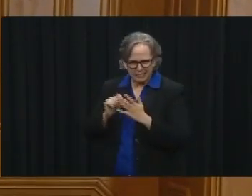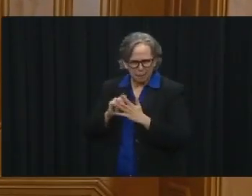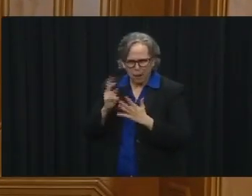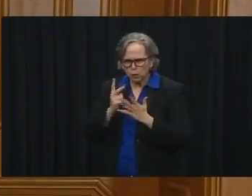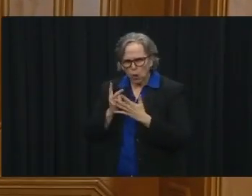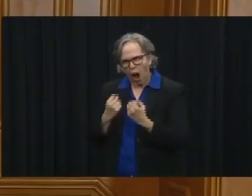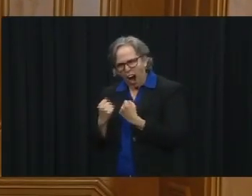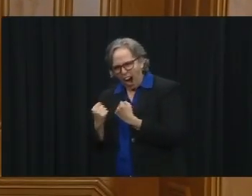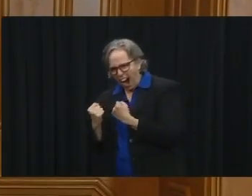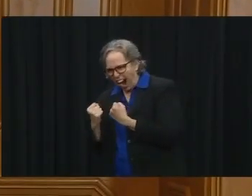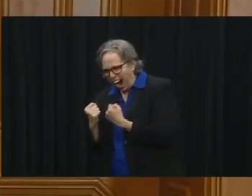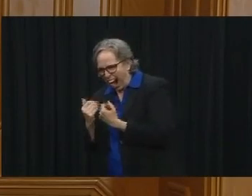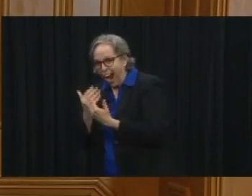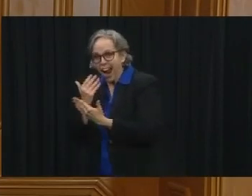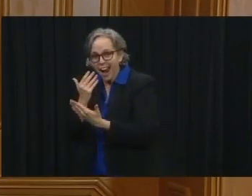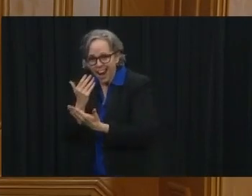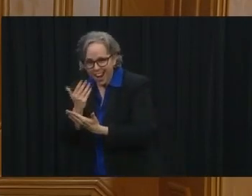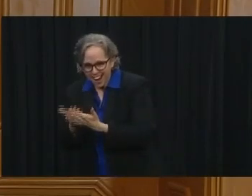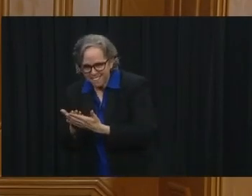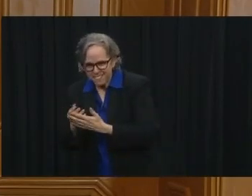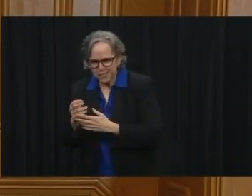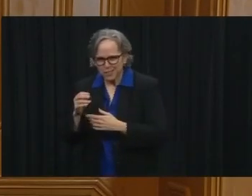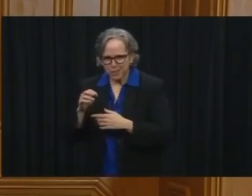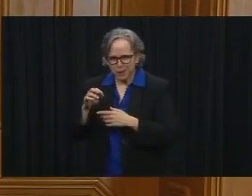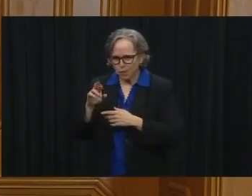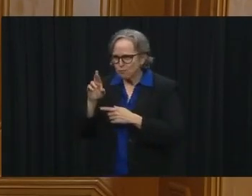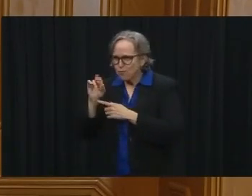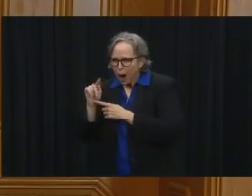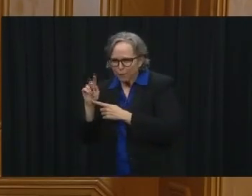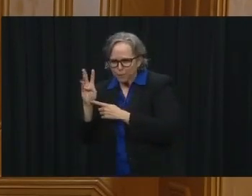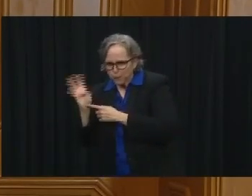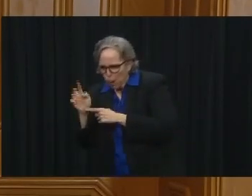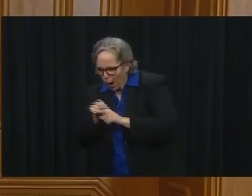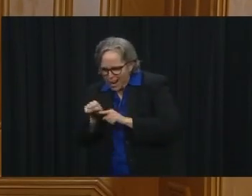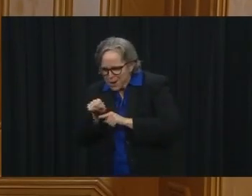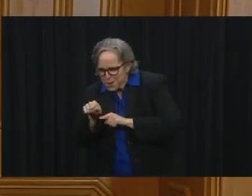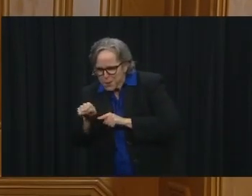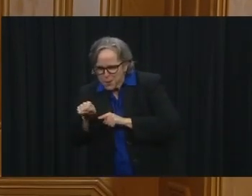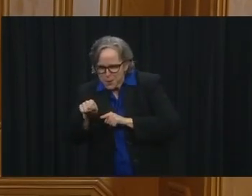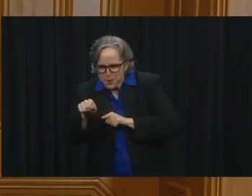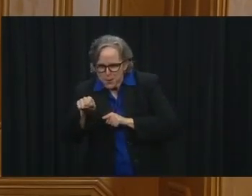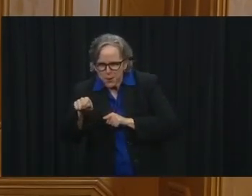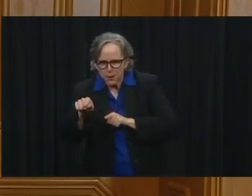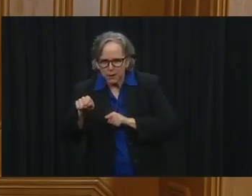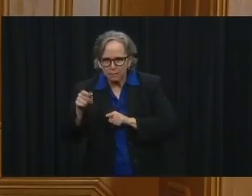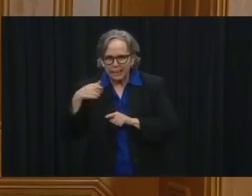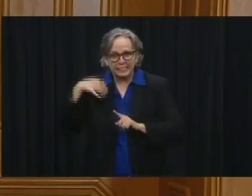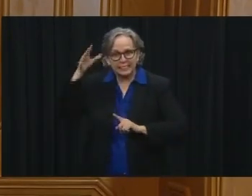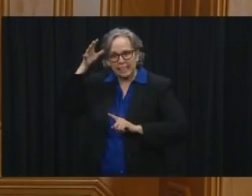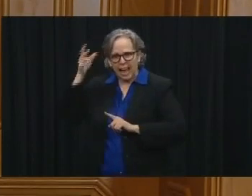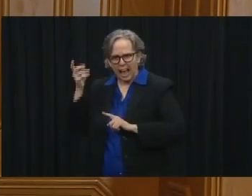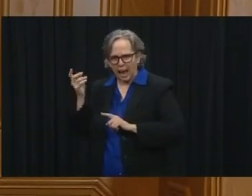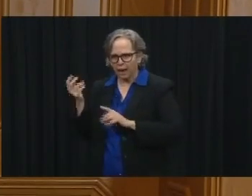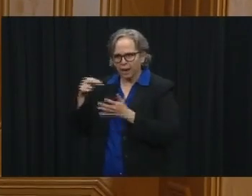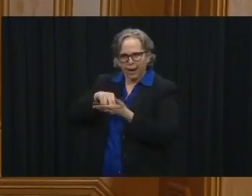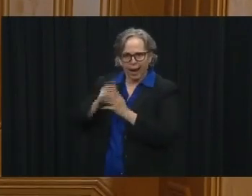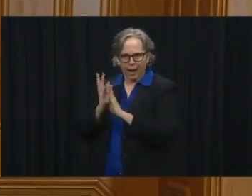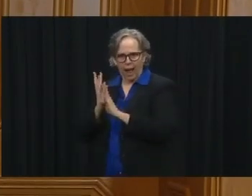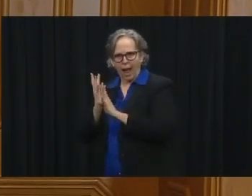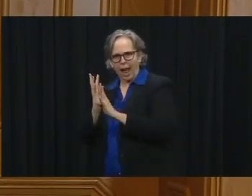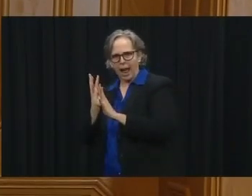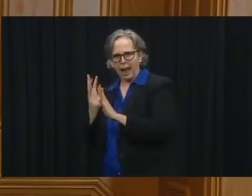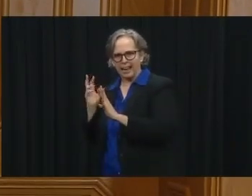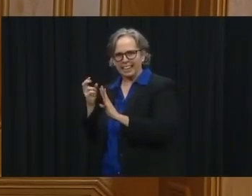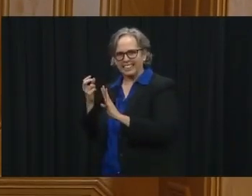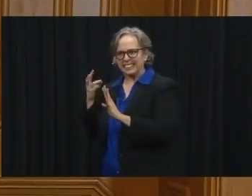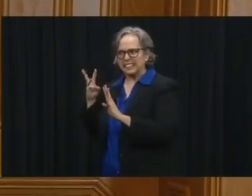down to the Crosley Field. Dad stood in line, as he remembered it, for 16 hours trying to